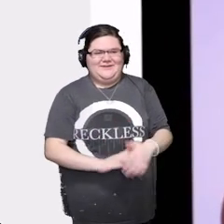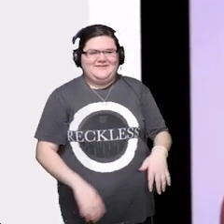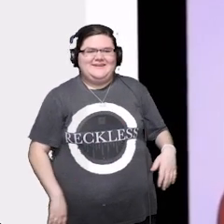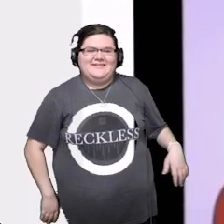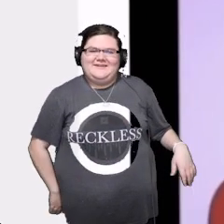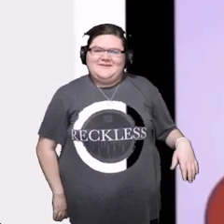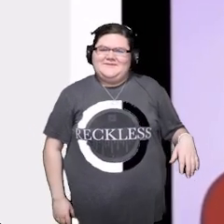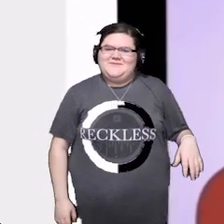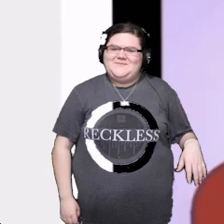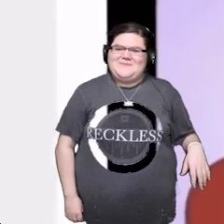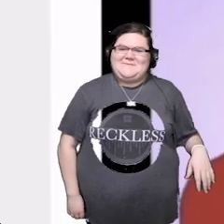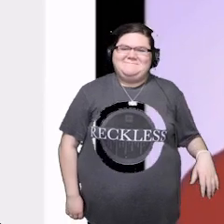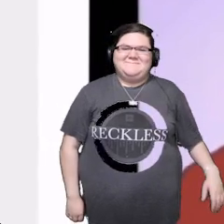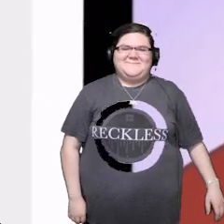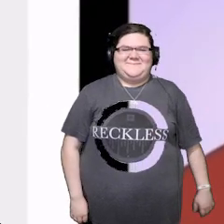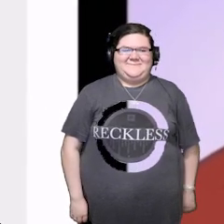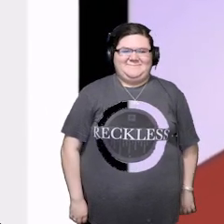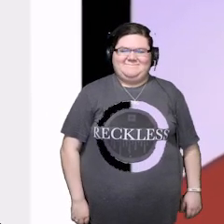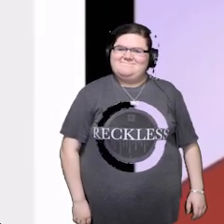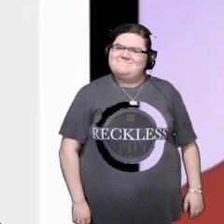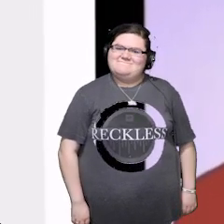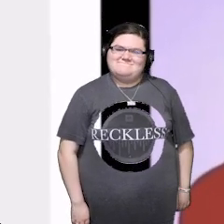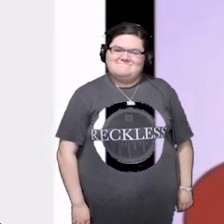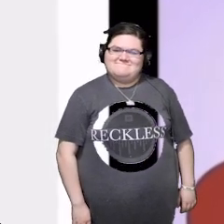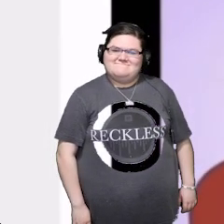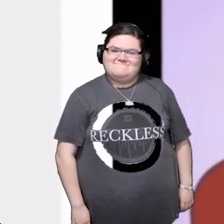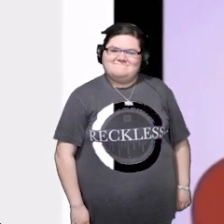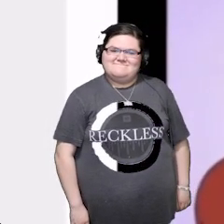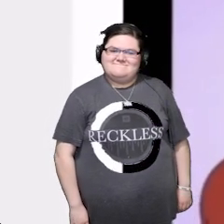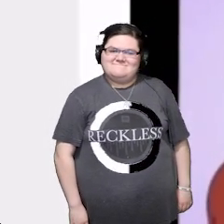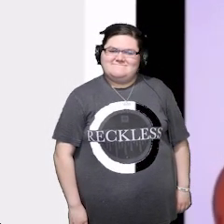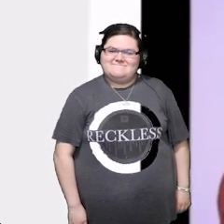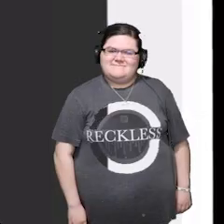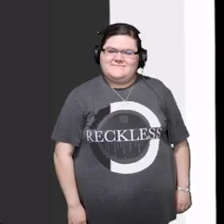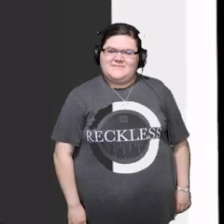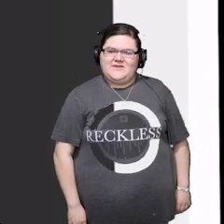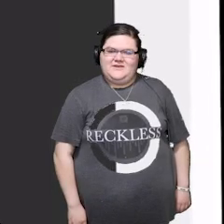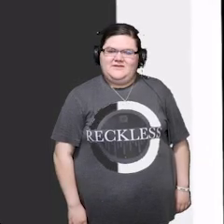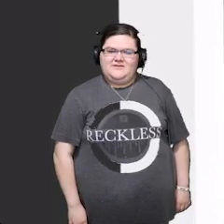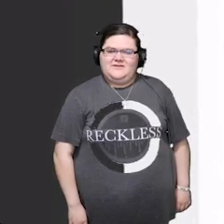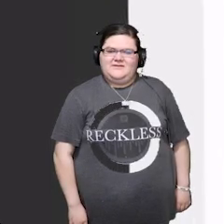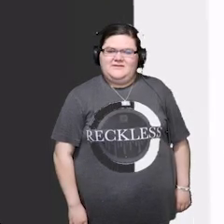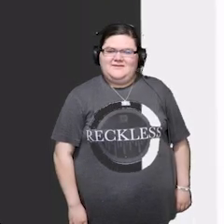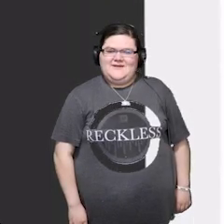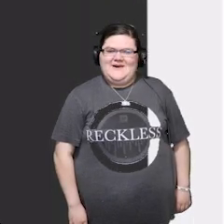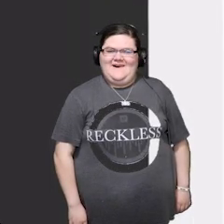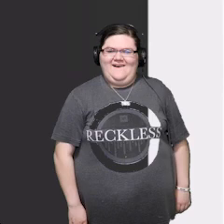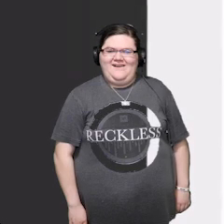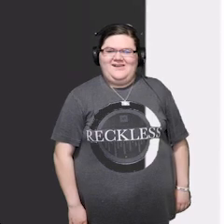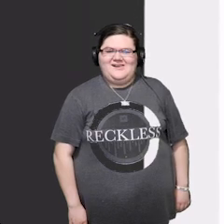A, bro. JJ didn't understand, so here's a quick explanation how to do it. So,